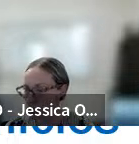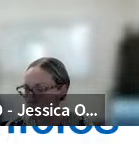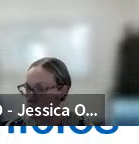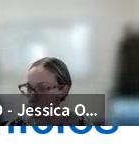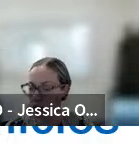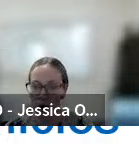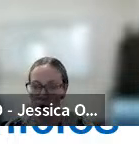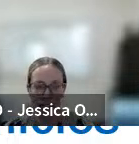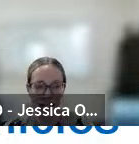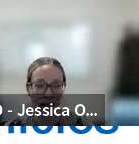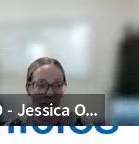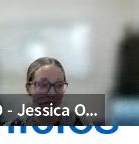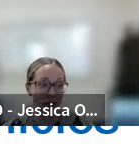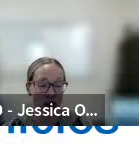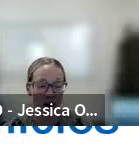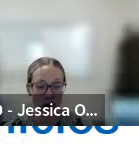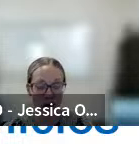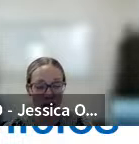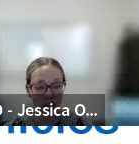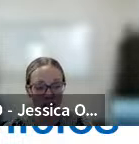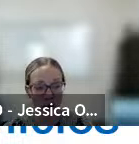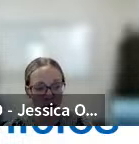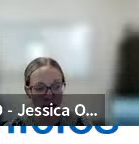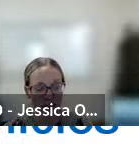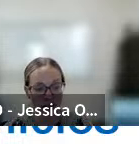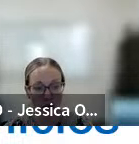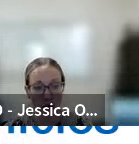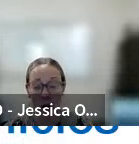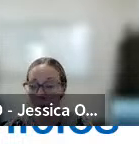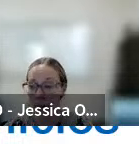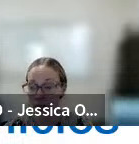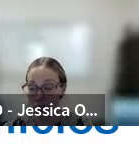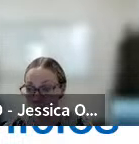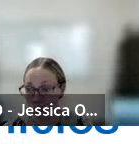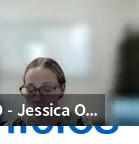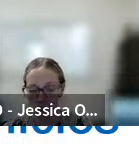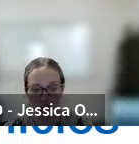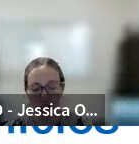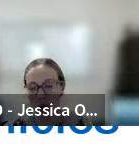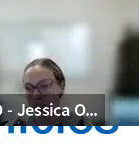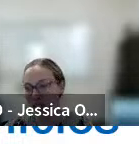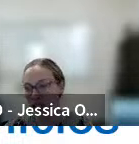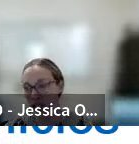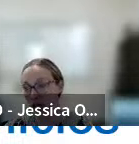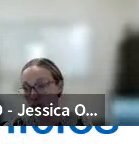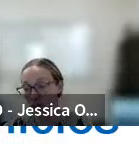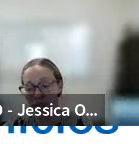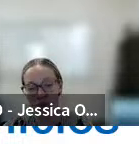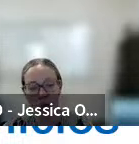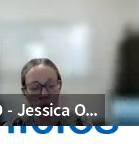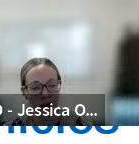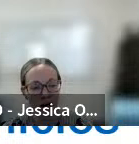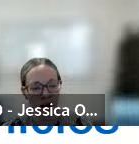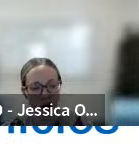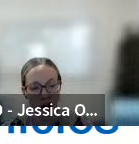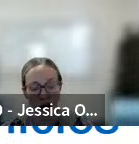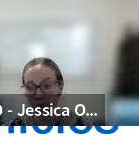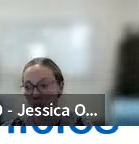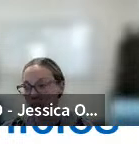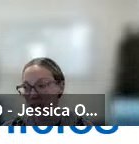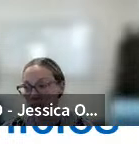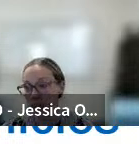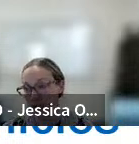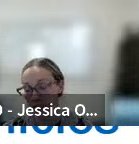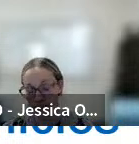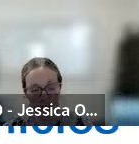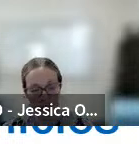2 ways we can go about it. One is that if maybe we can just pause, and if there are no concerns, or if someone wants to just express support,